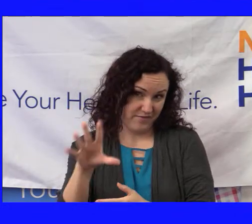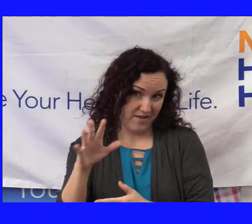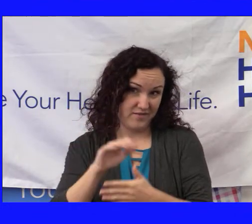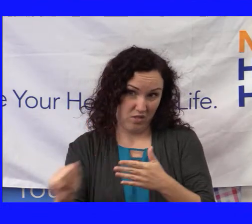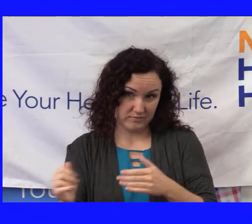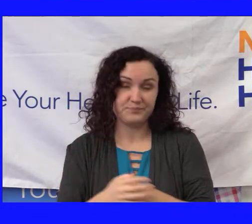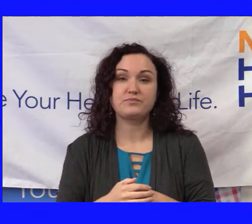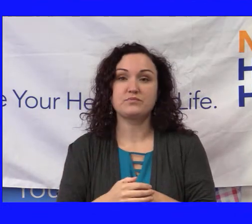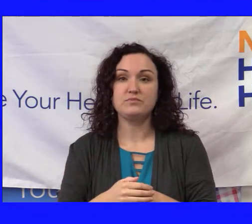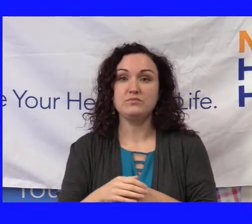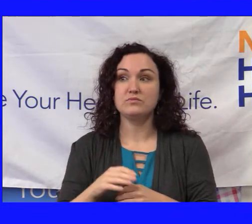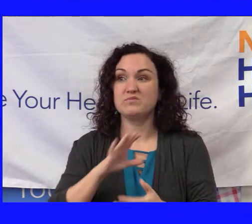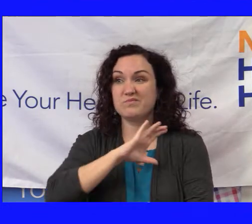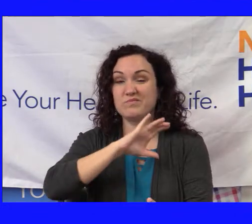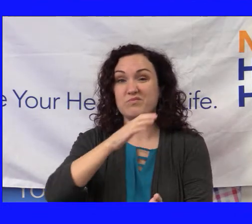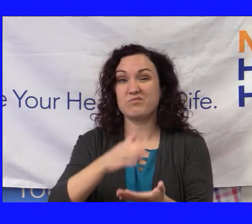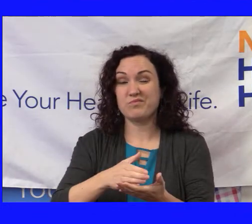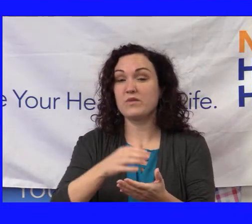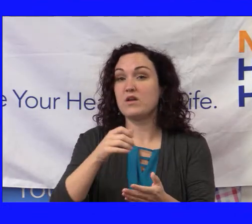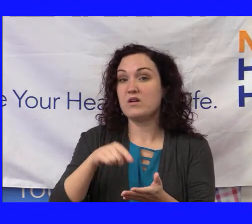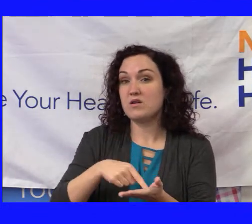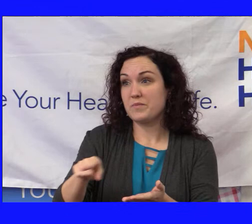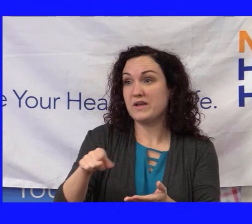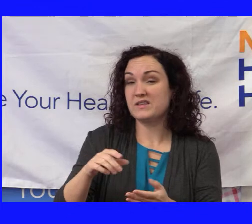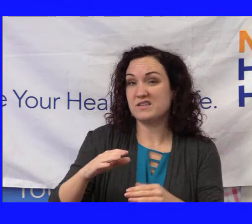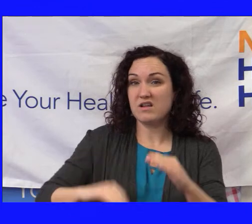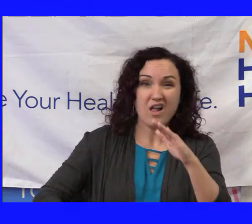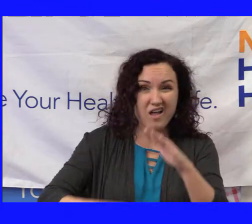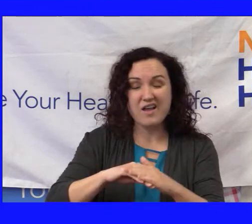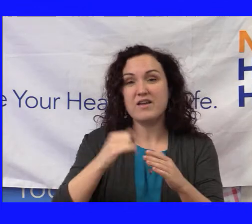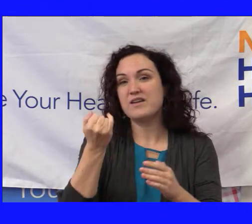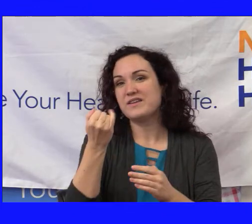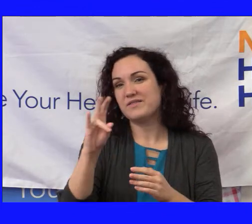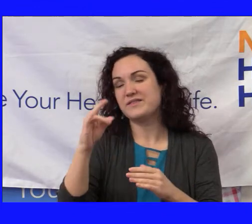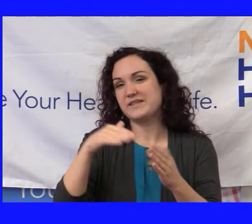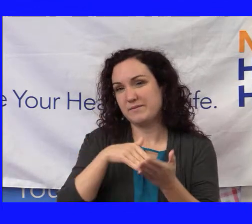$1,587,505 for a total expense not to exceed